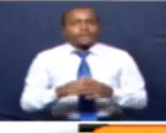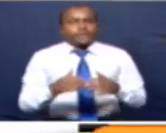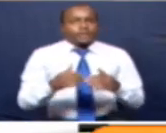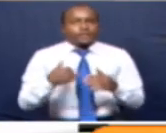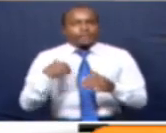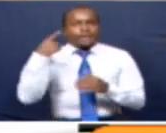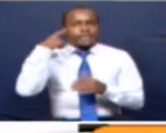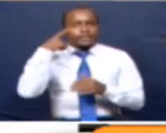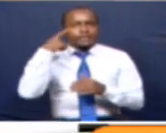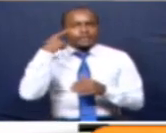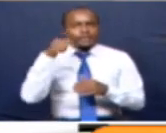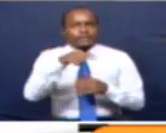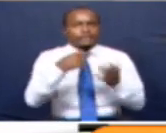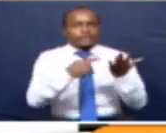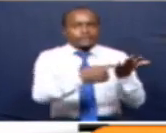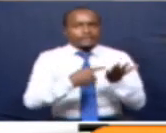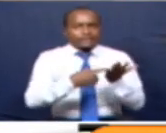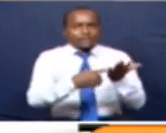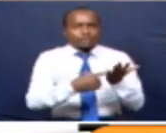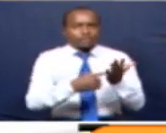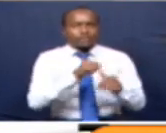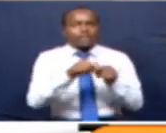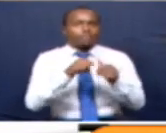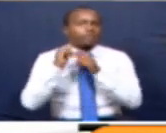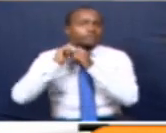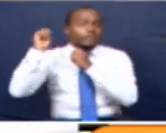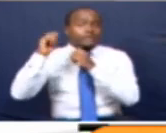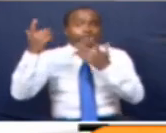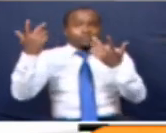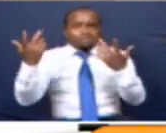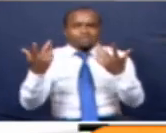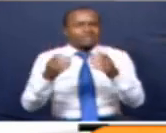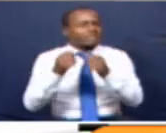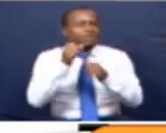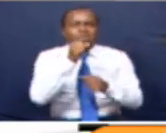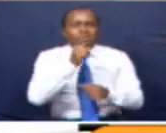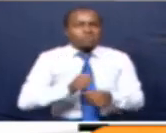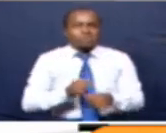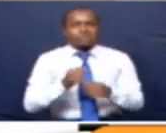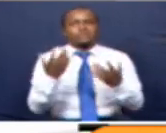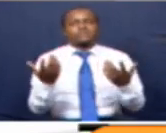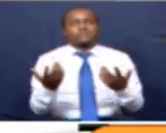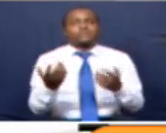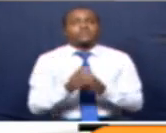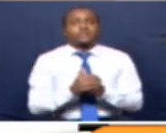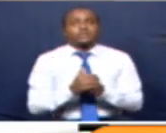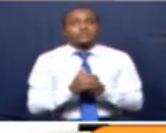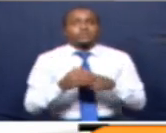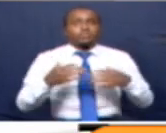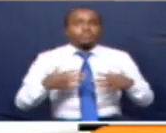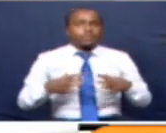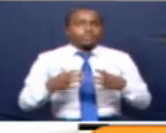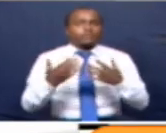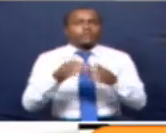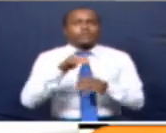I think, you know, this discussion about death sentences is several centuries old. From the 18th century, you saw people like Cesare